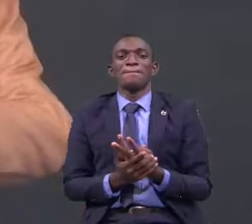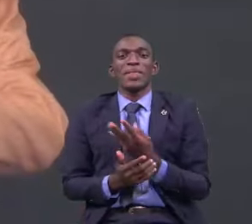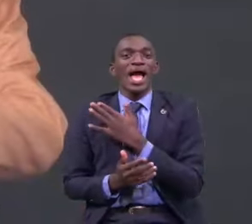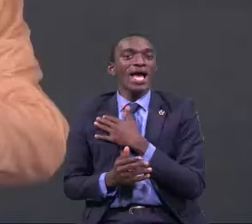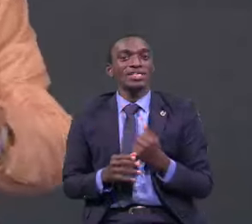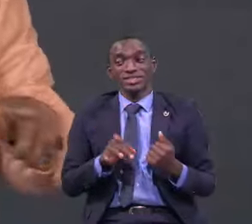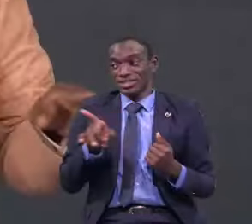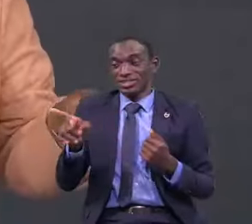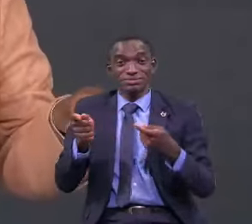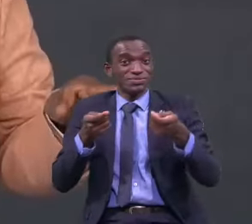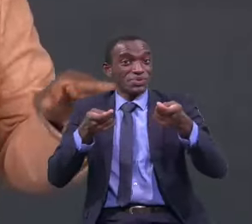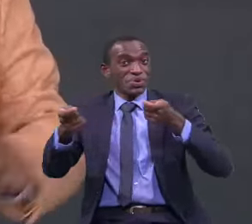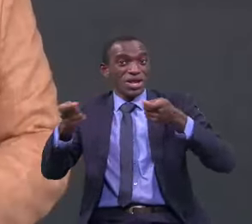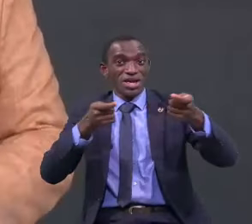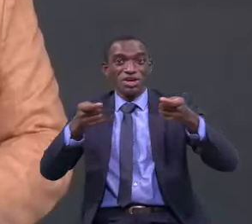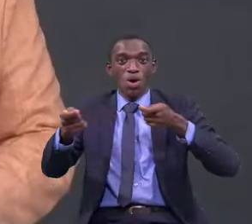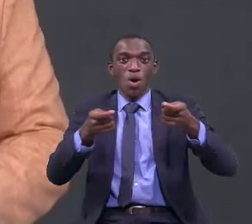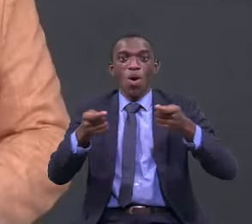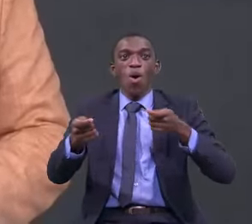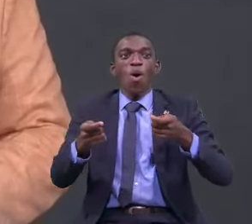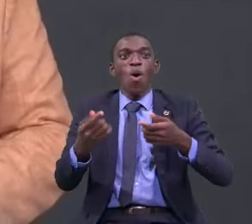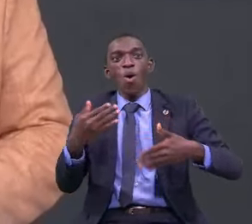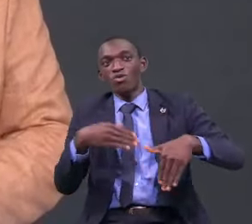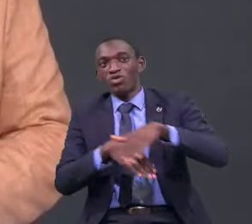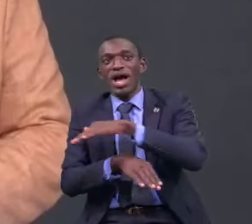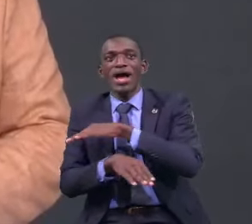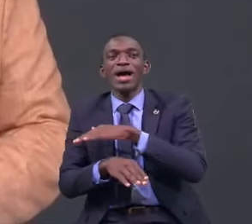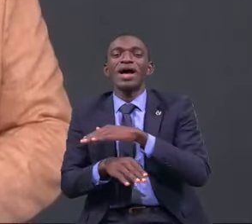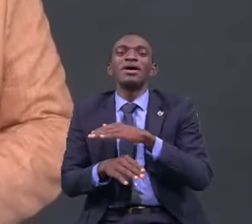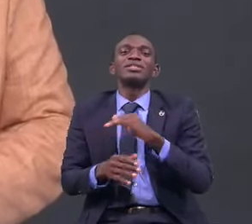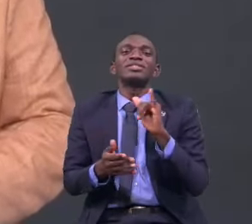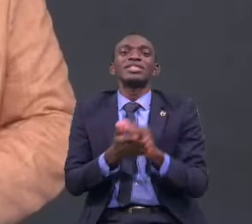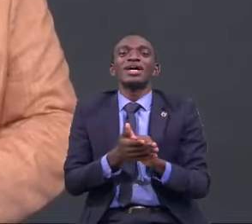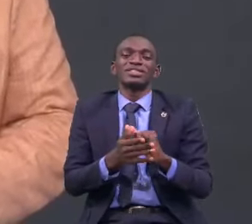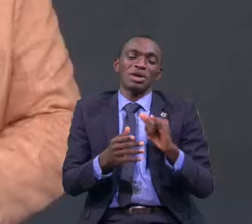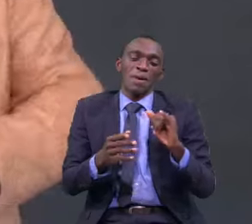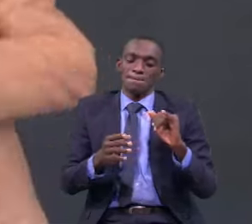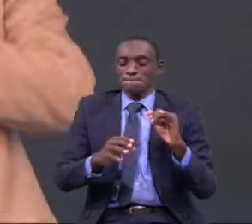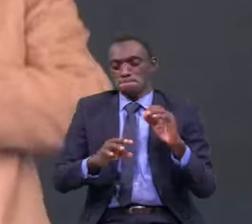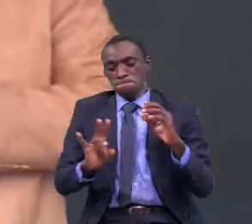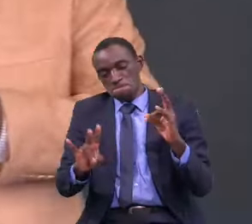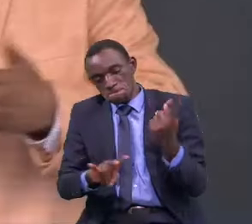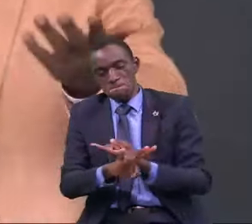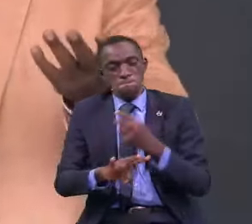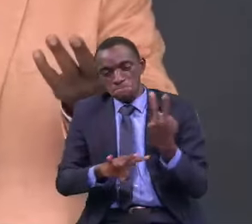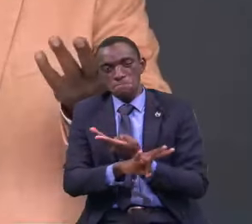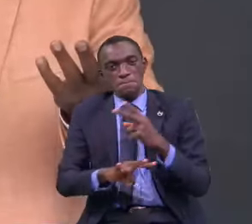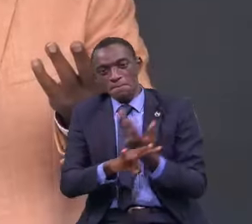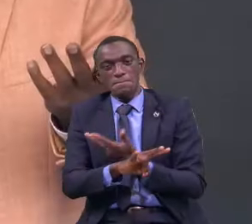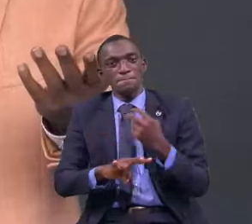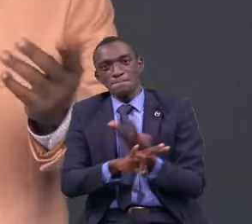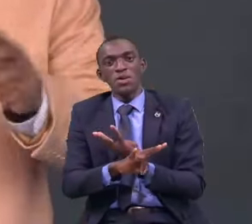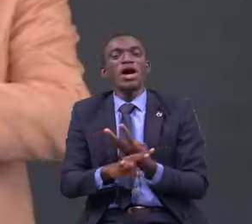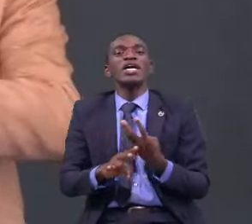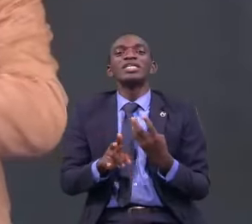reign over that multiplication table. Maintenant, je règne sur cette table de multiplication. That's how you reign.